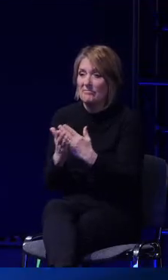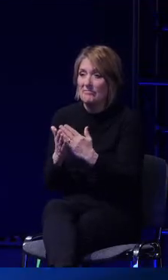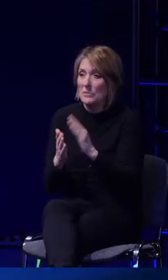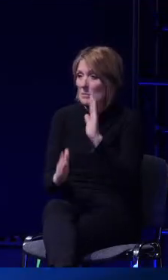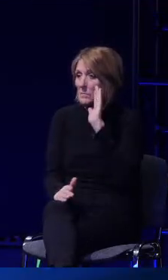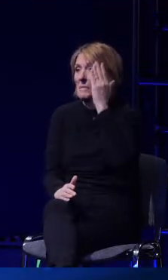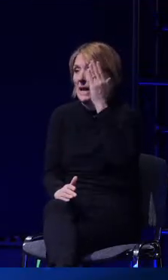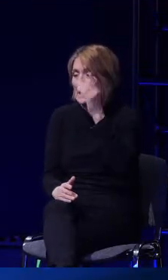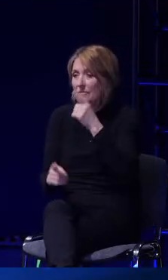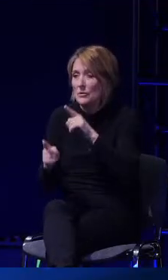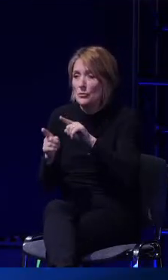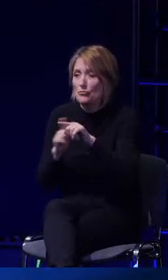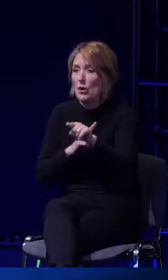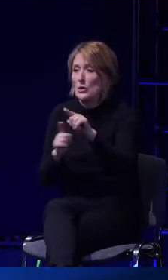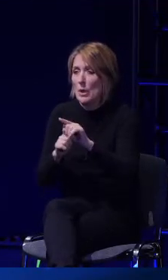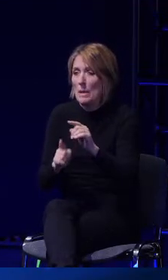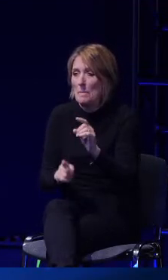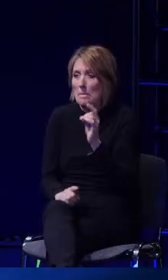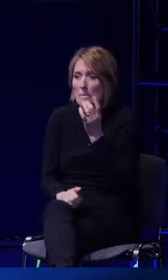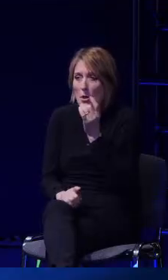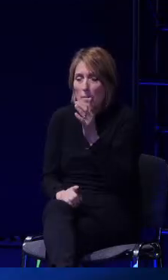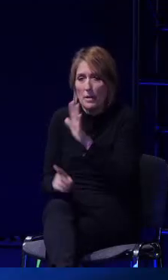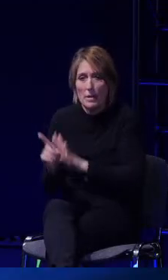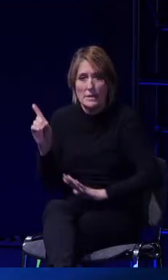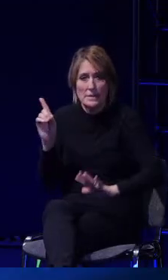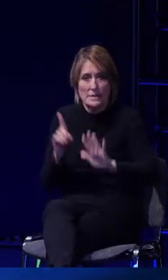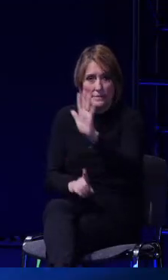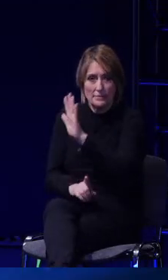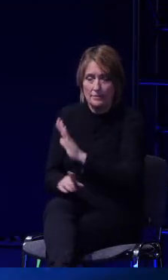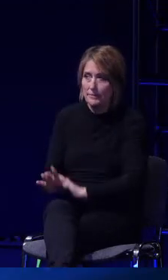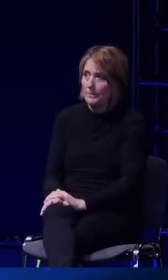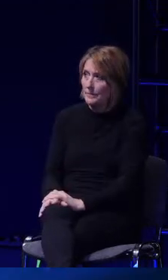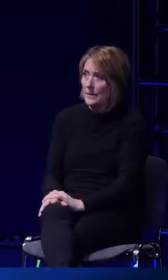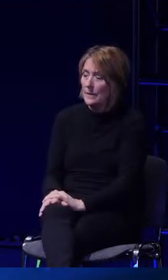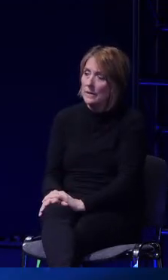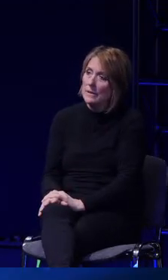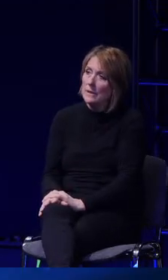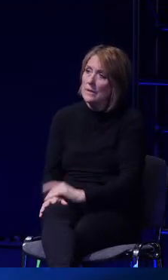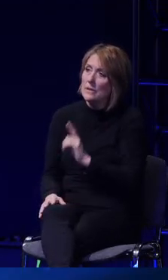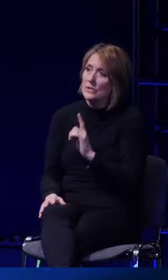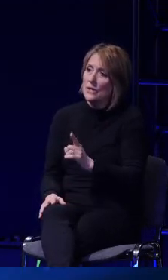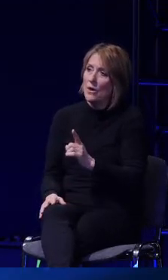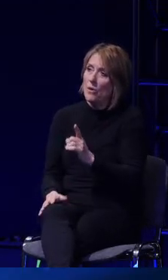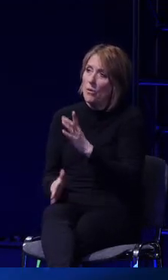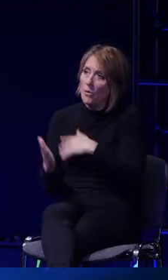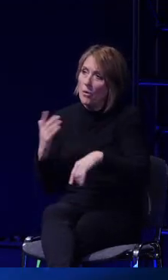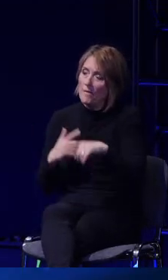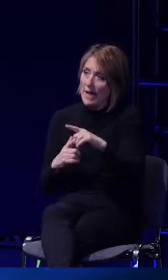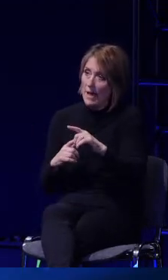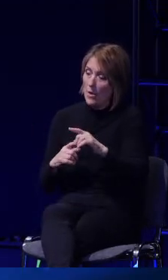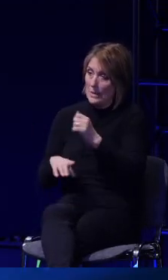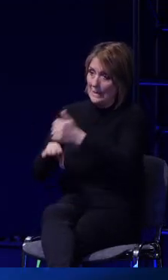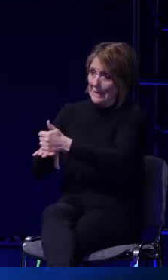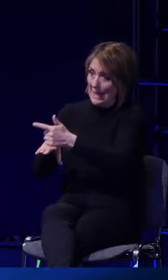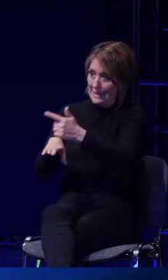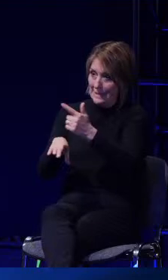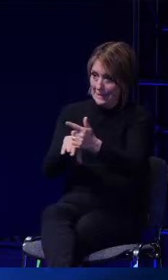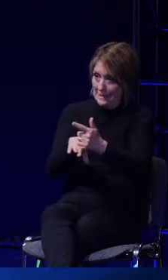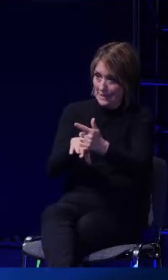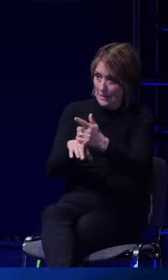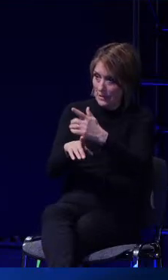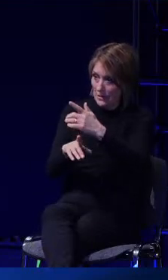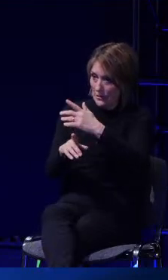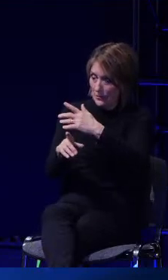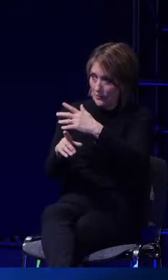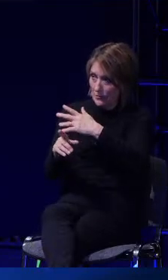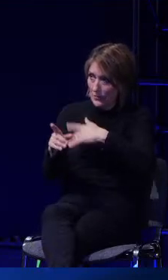completely perfectly. Oh, and the other thing I should say is we had huge amounts of virtual production, so that a lot of our sets were surrounded with that as well. So you've got